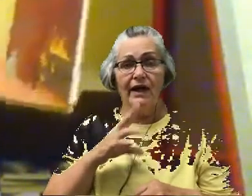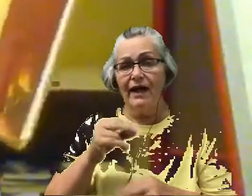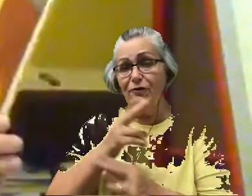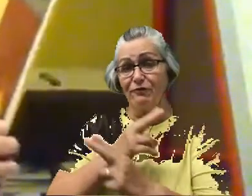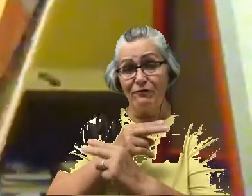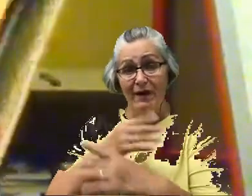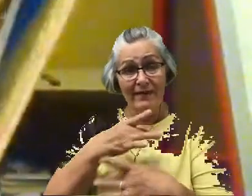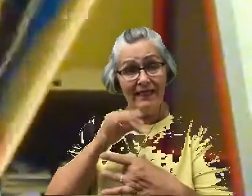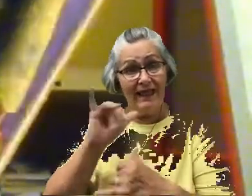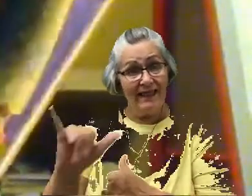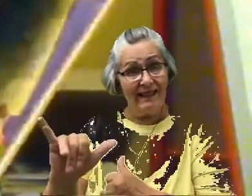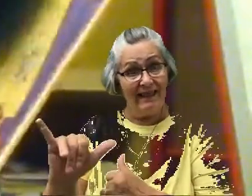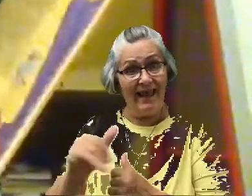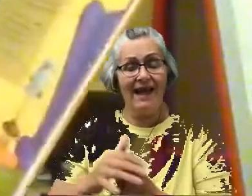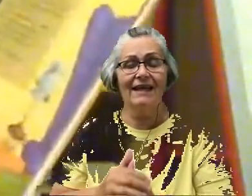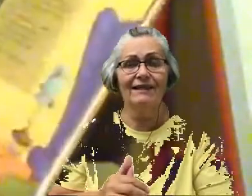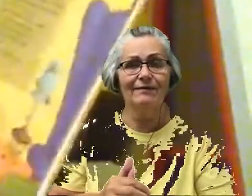liked it.